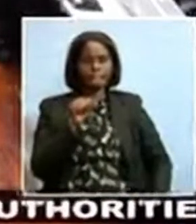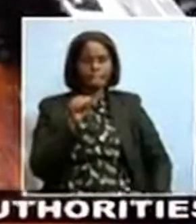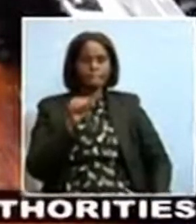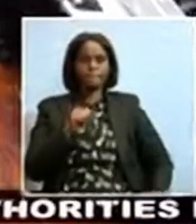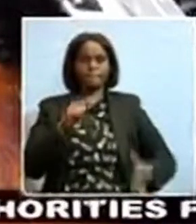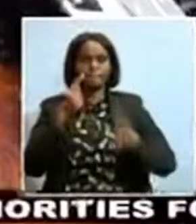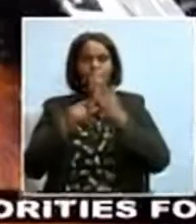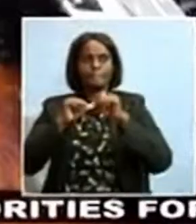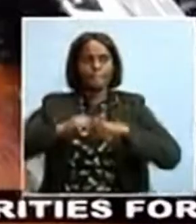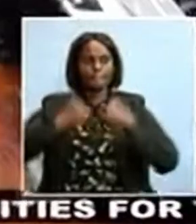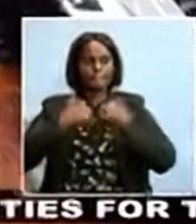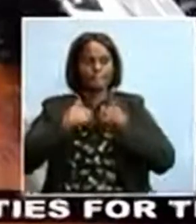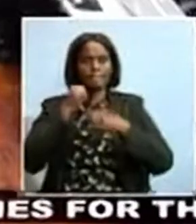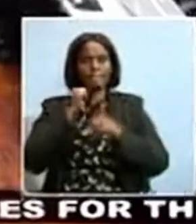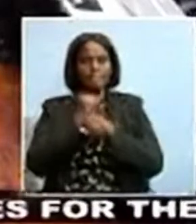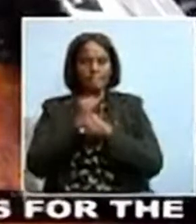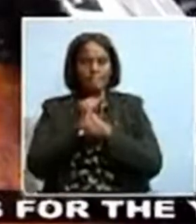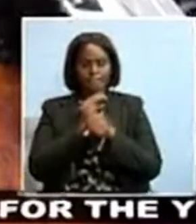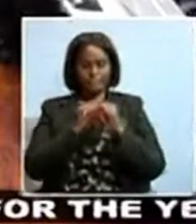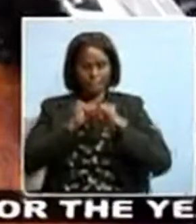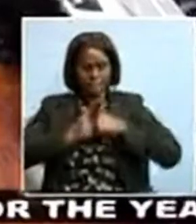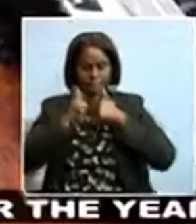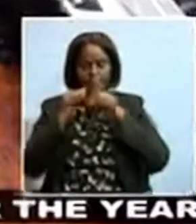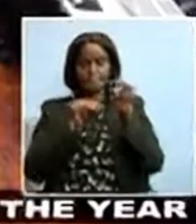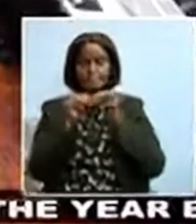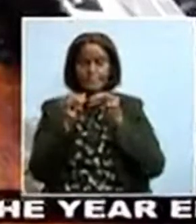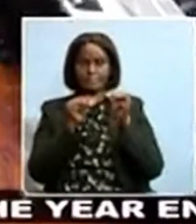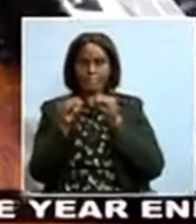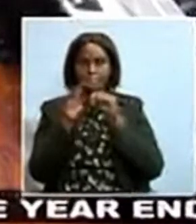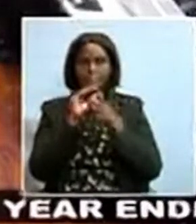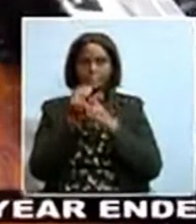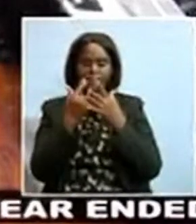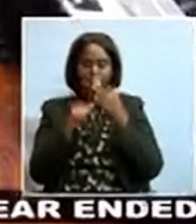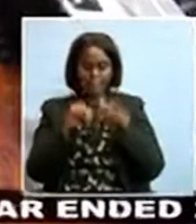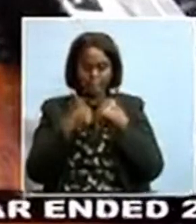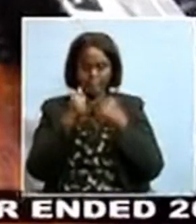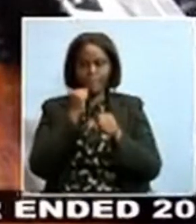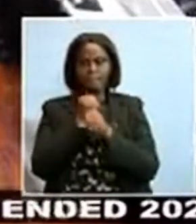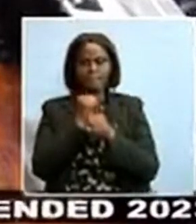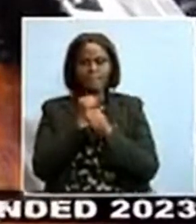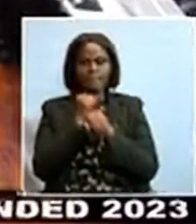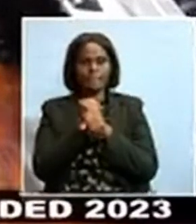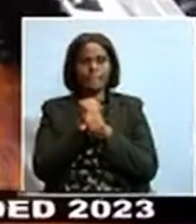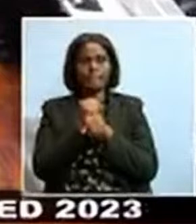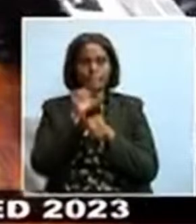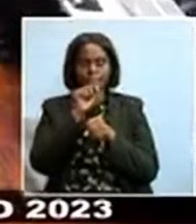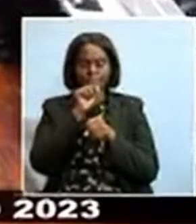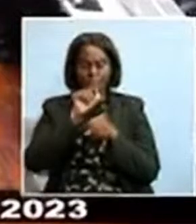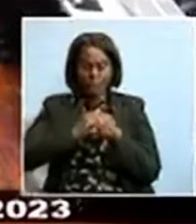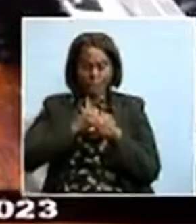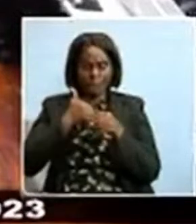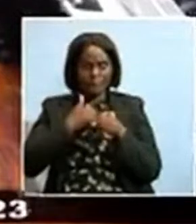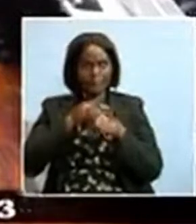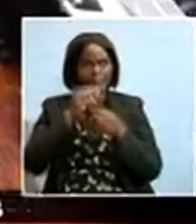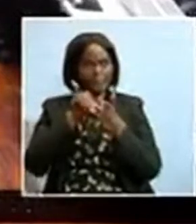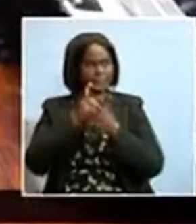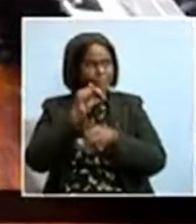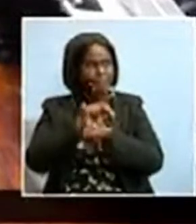What we have done as management, or what we are doing, initially we went through all the